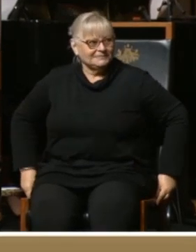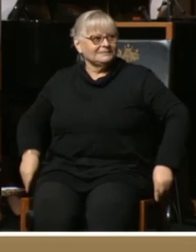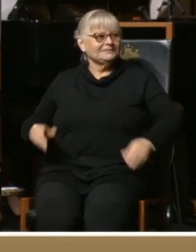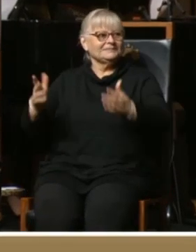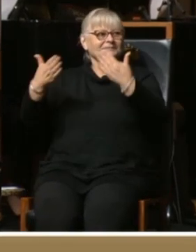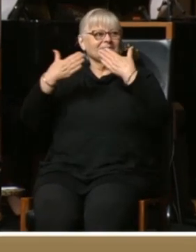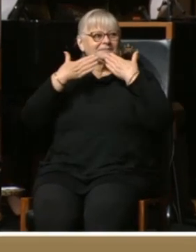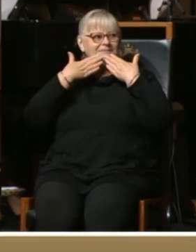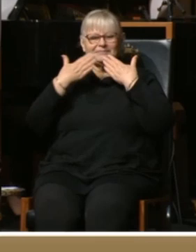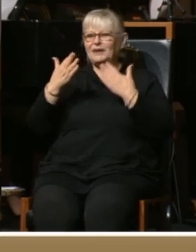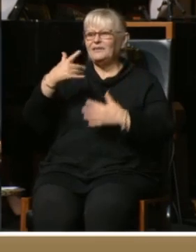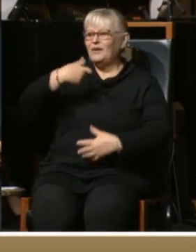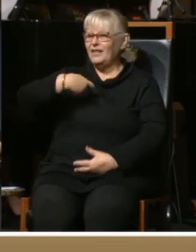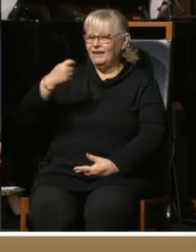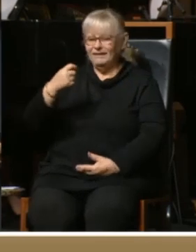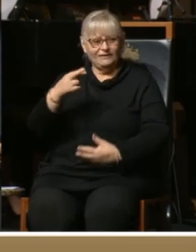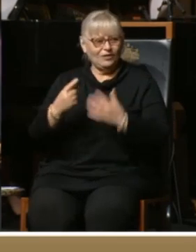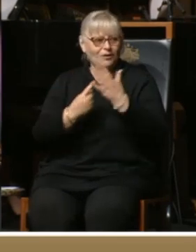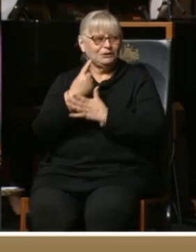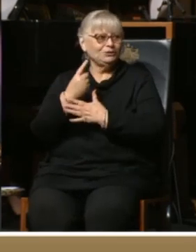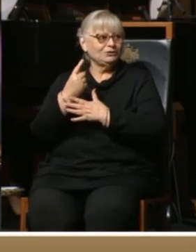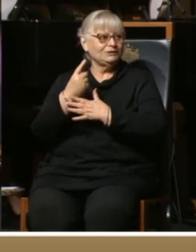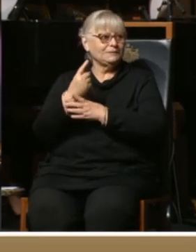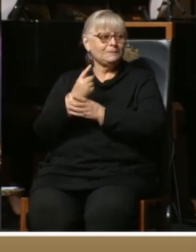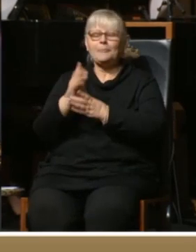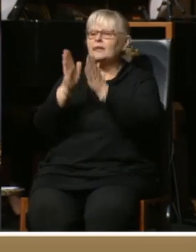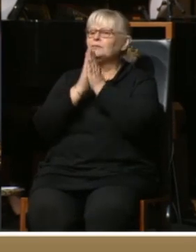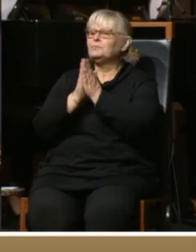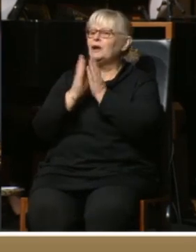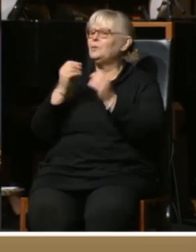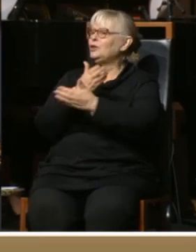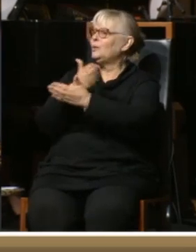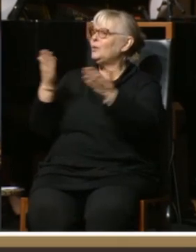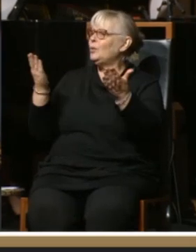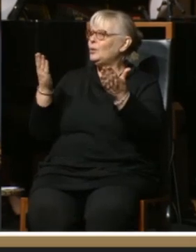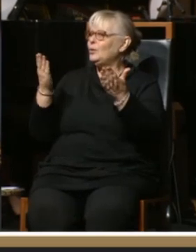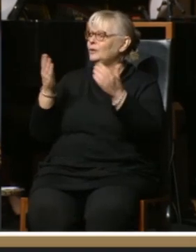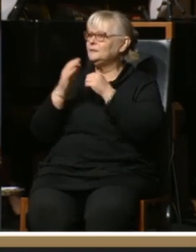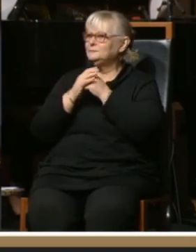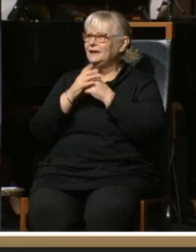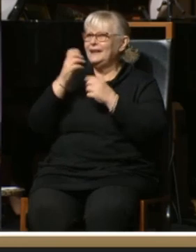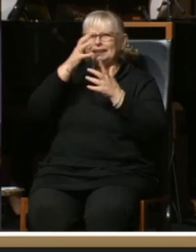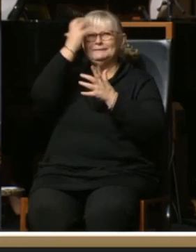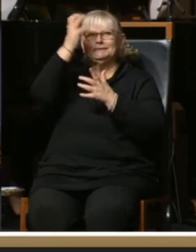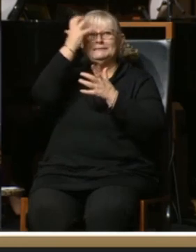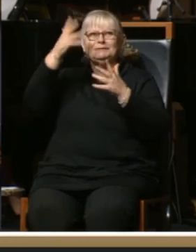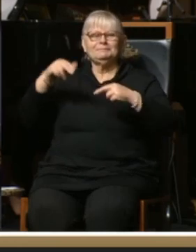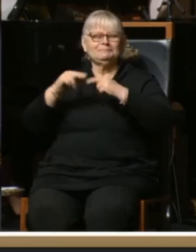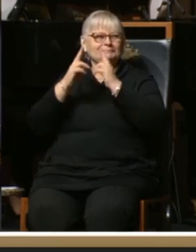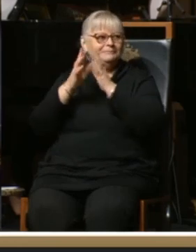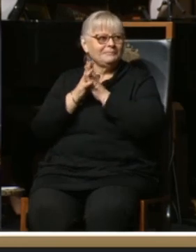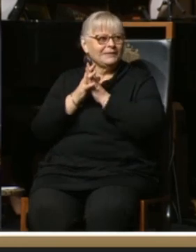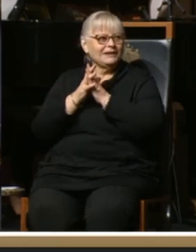I thank you for the invitation and for the opportunity to pray with you all in this esteemed establishment.